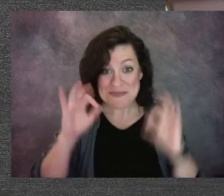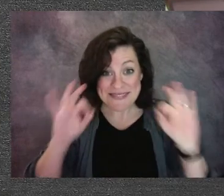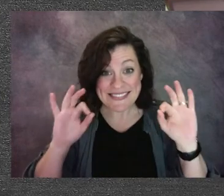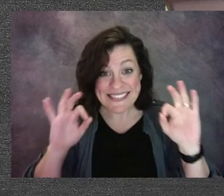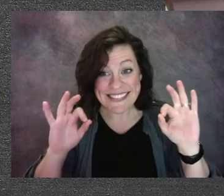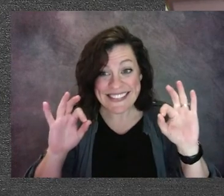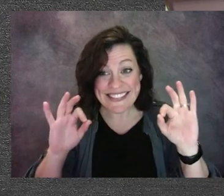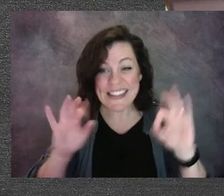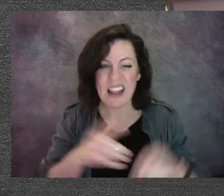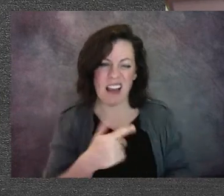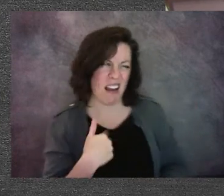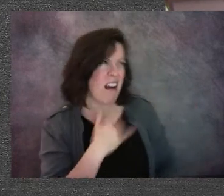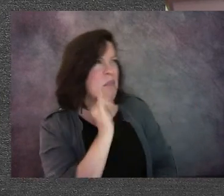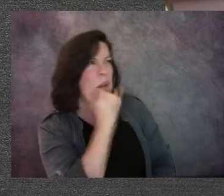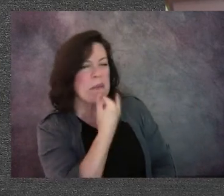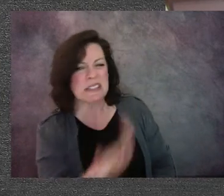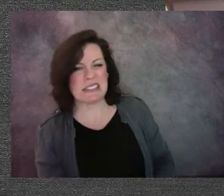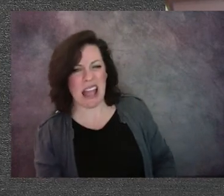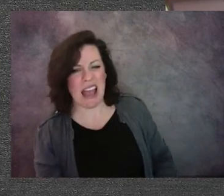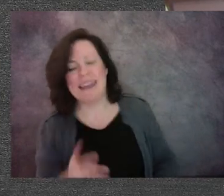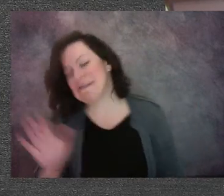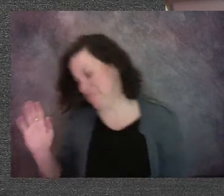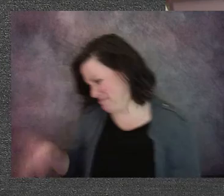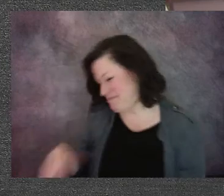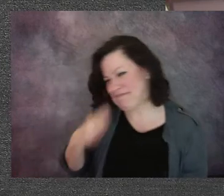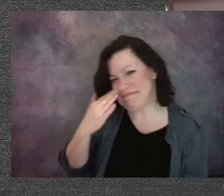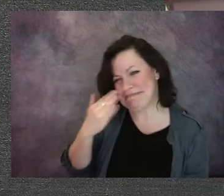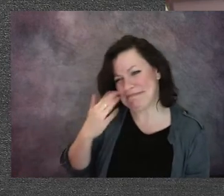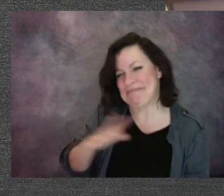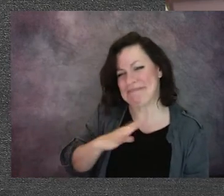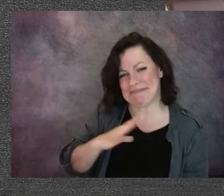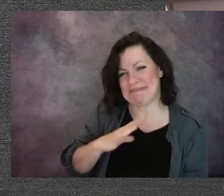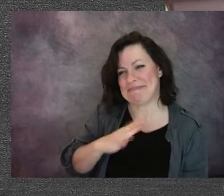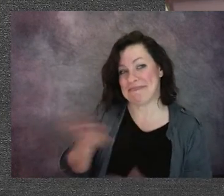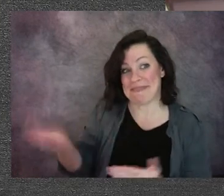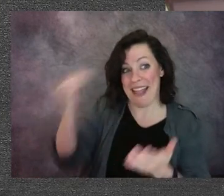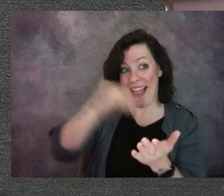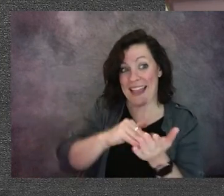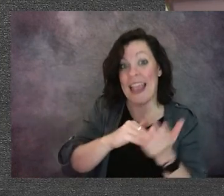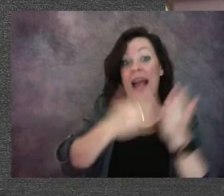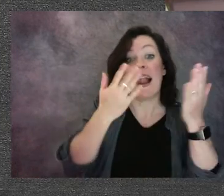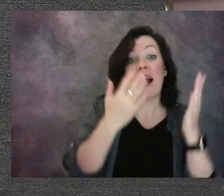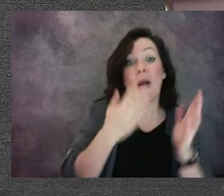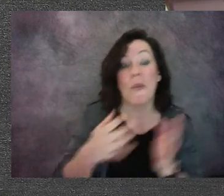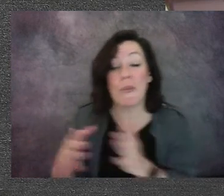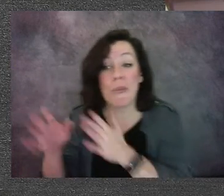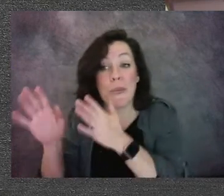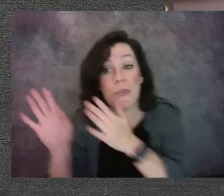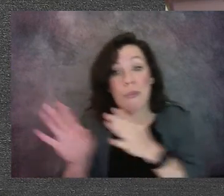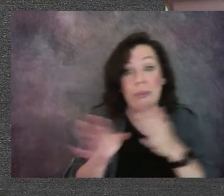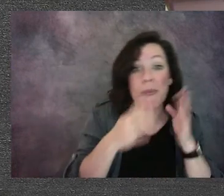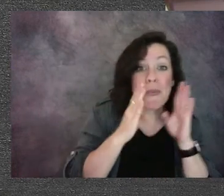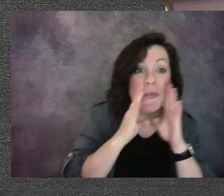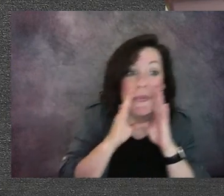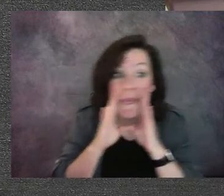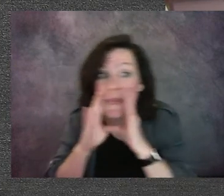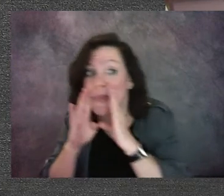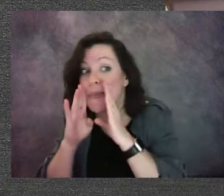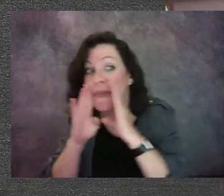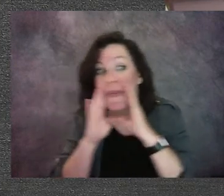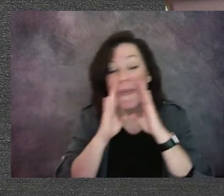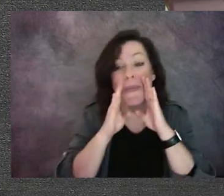time. Okay. Did you mess that part up? I know, right? Autumn winds begin to blow.